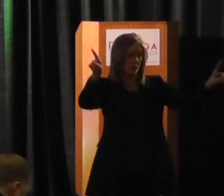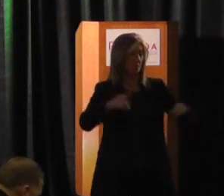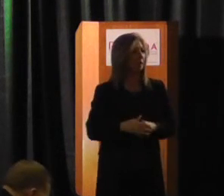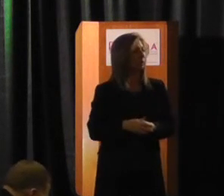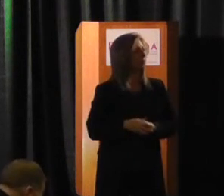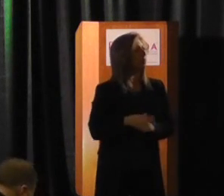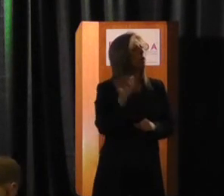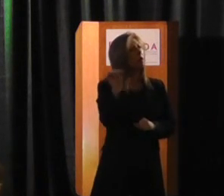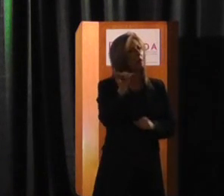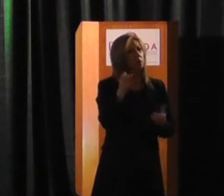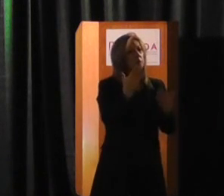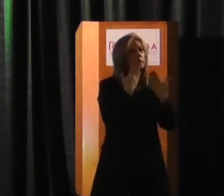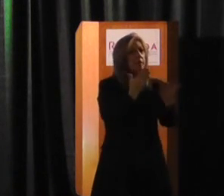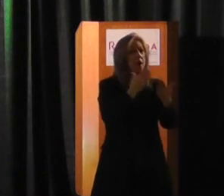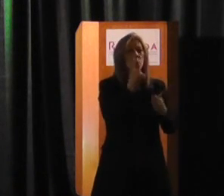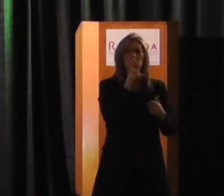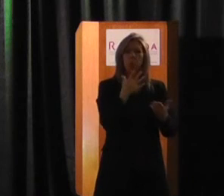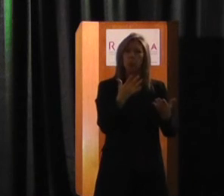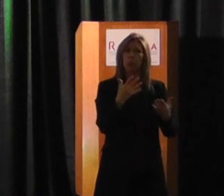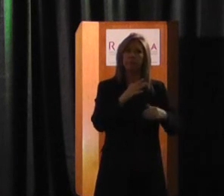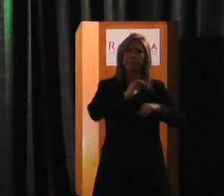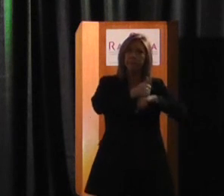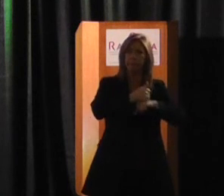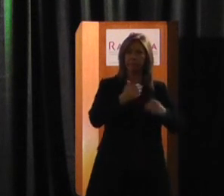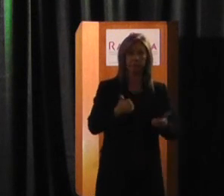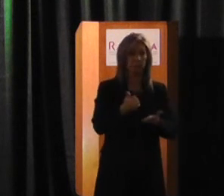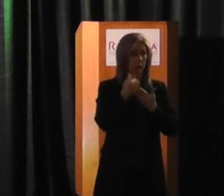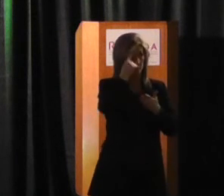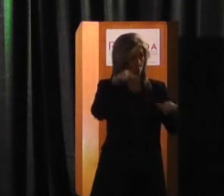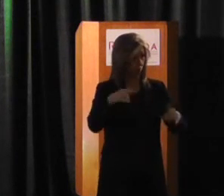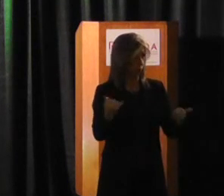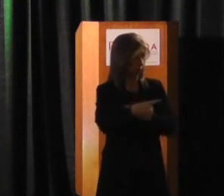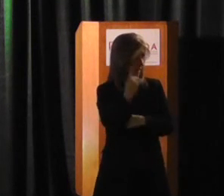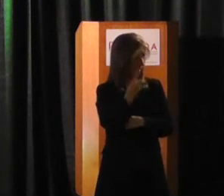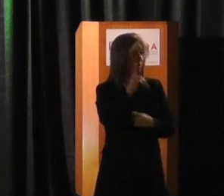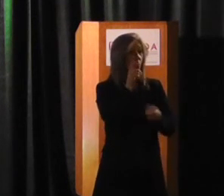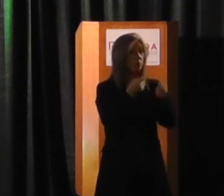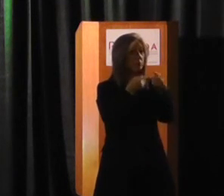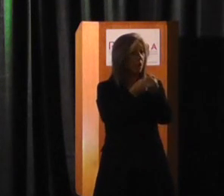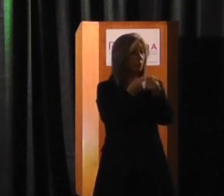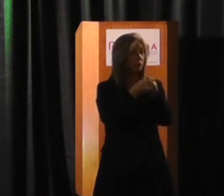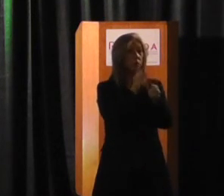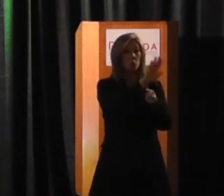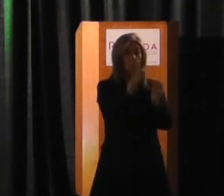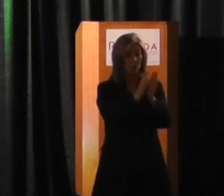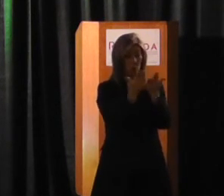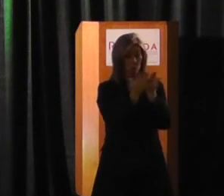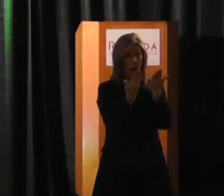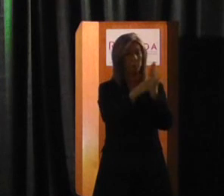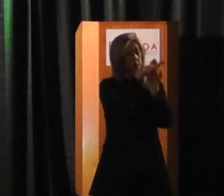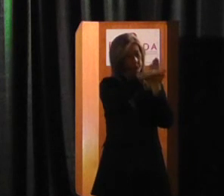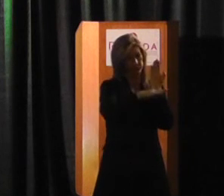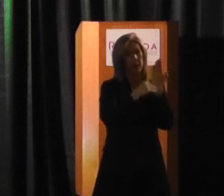event possible. That includes our generous major sponsors. They are listed on the back of your program. I'll give a quick readout here. Wait till I finish reading